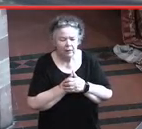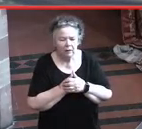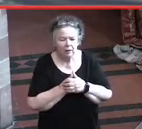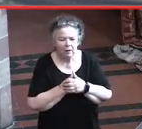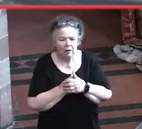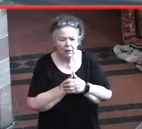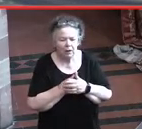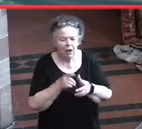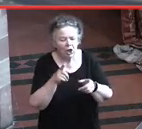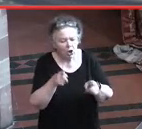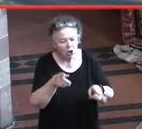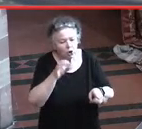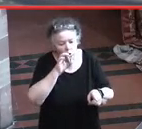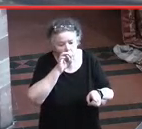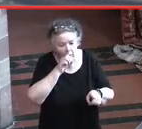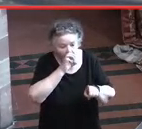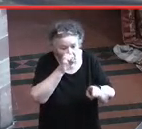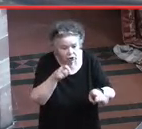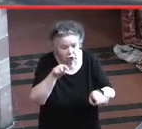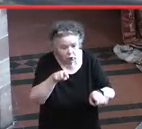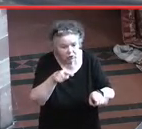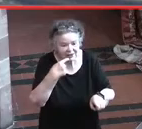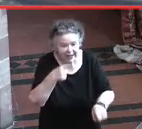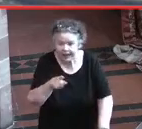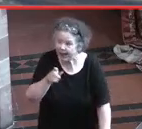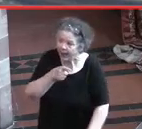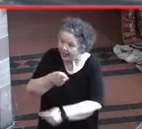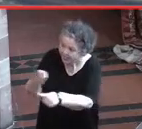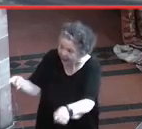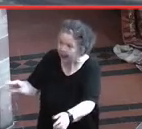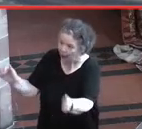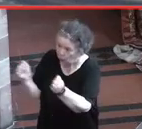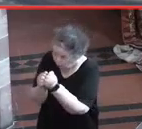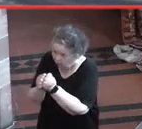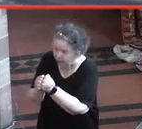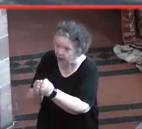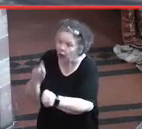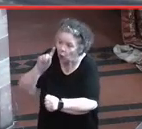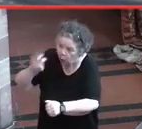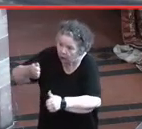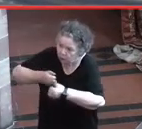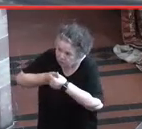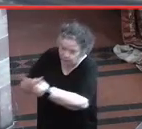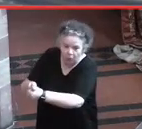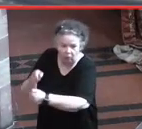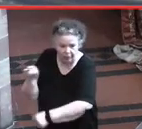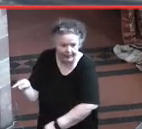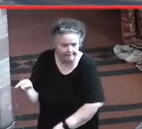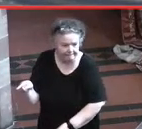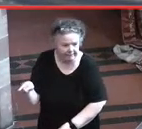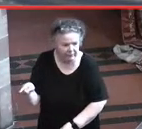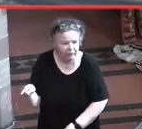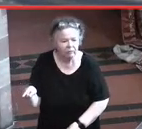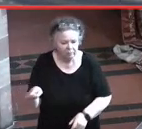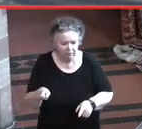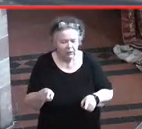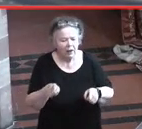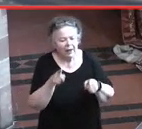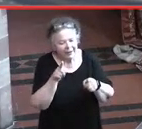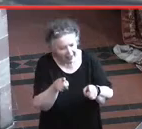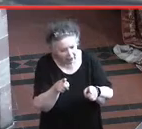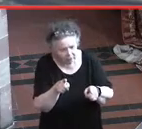to acclaim, "They are worthy, and we will uphold them," for our ordinands.